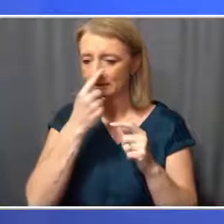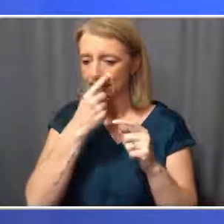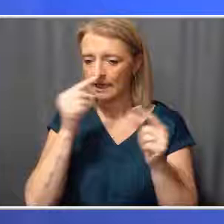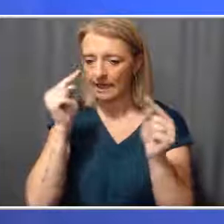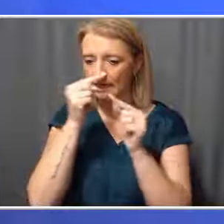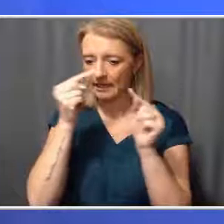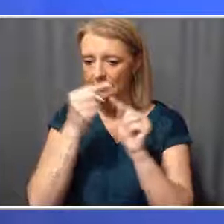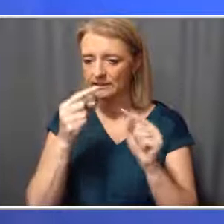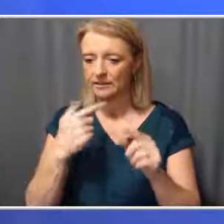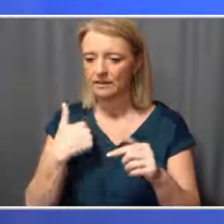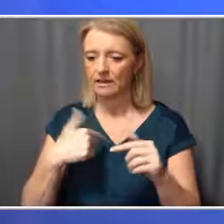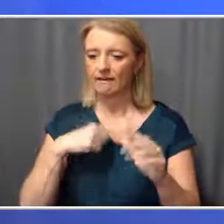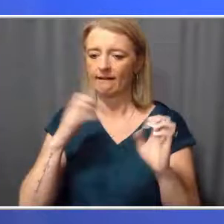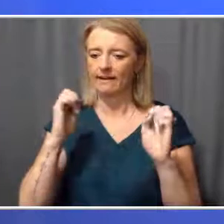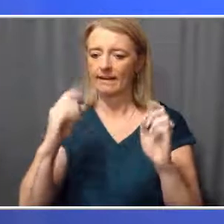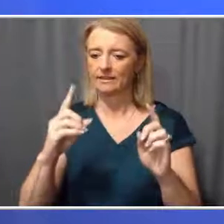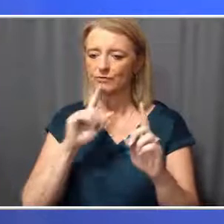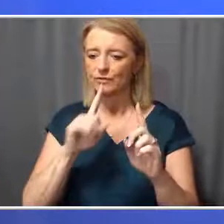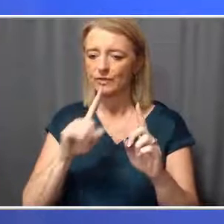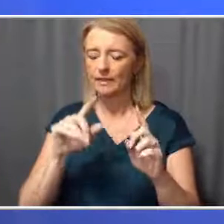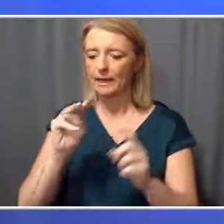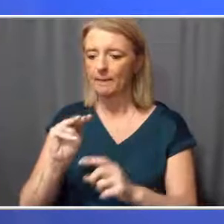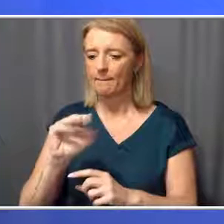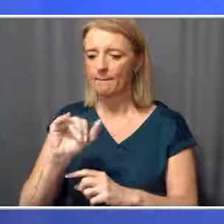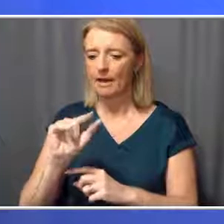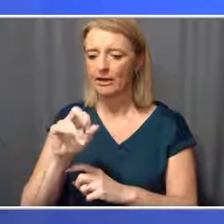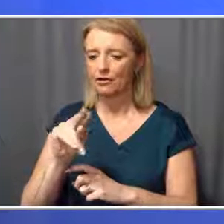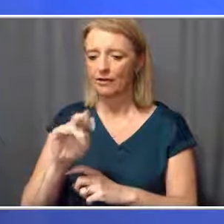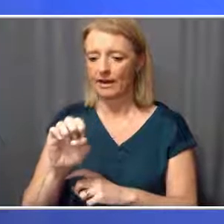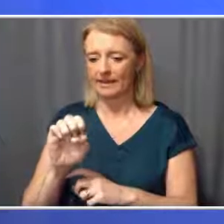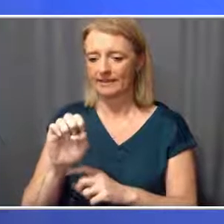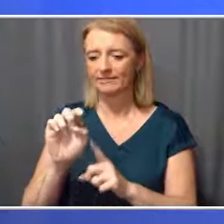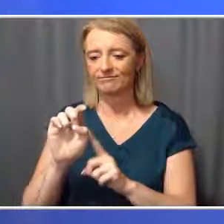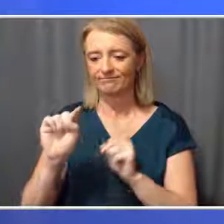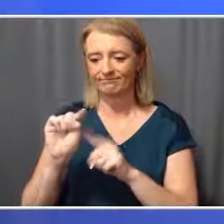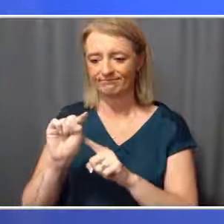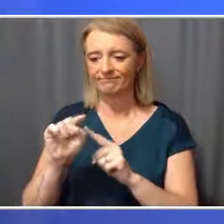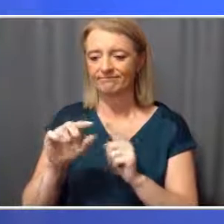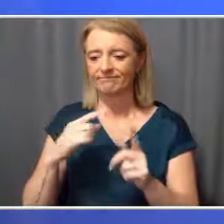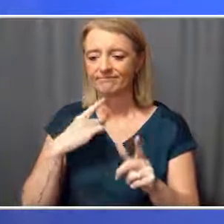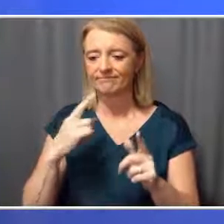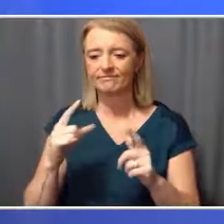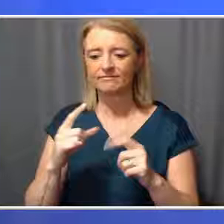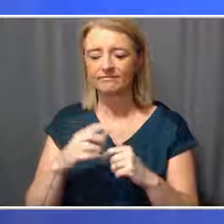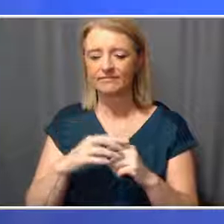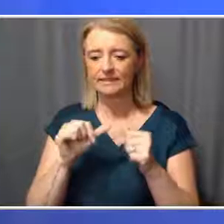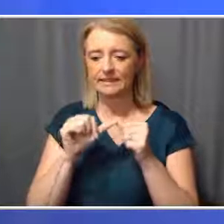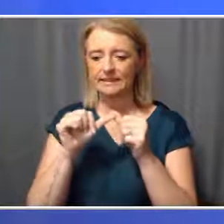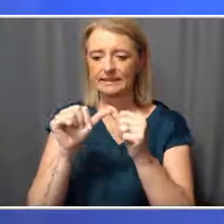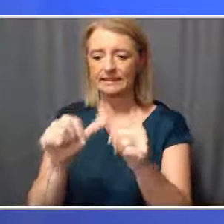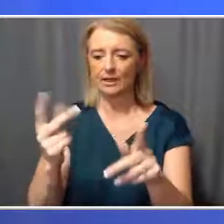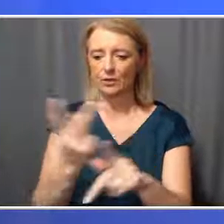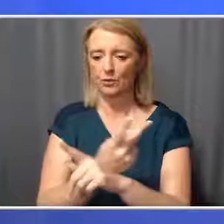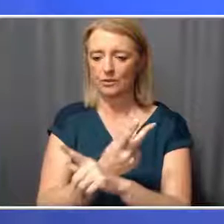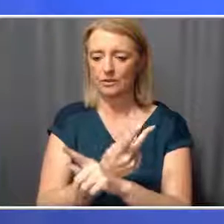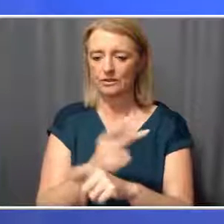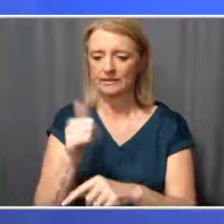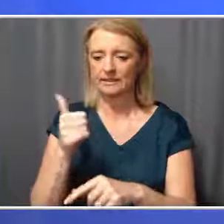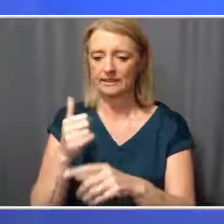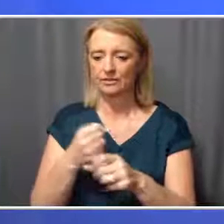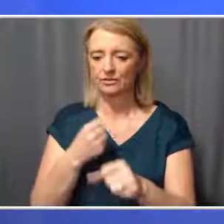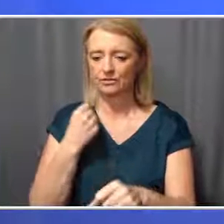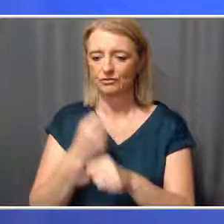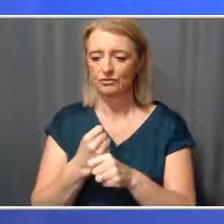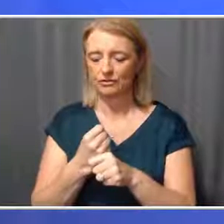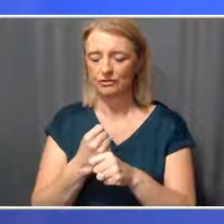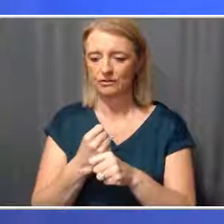what may have happened to my body as a result of that, but I just found myself, in bed on the couch, unable to do things more and